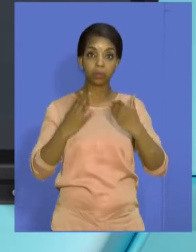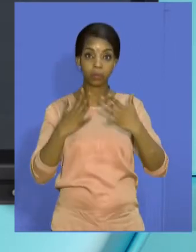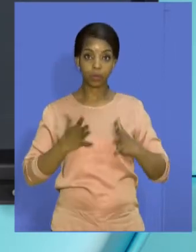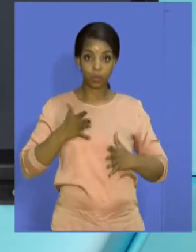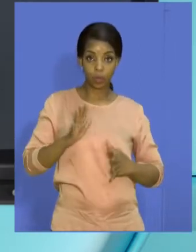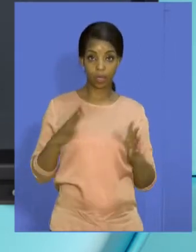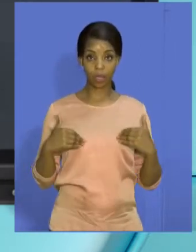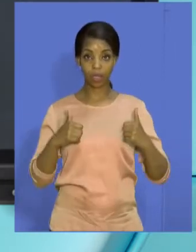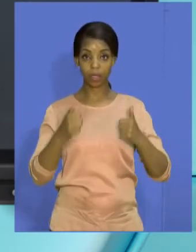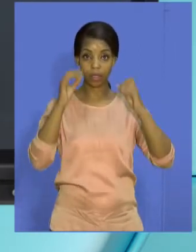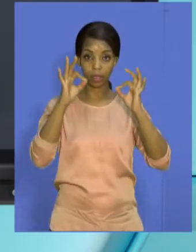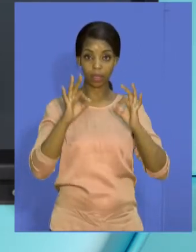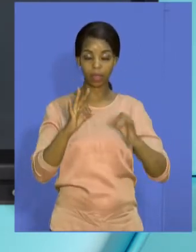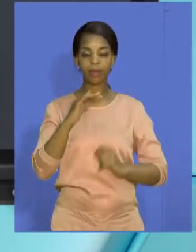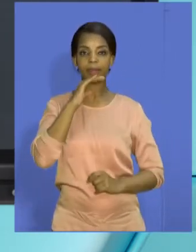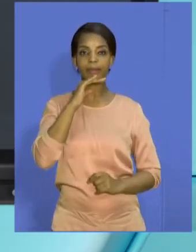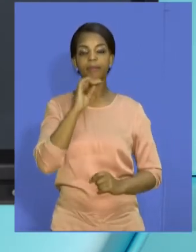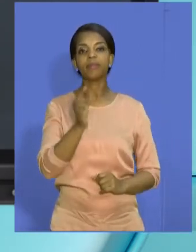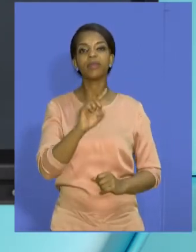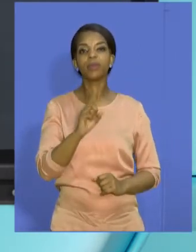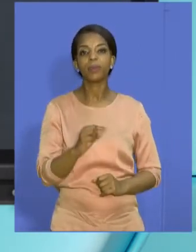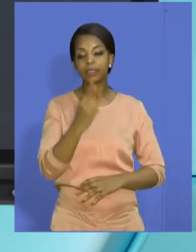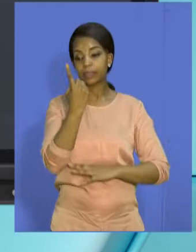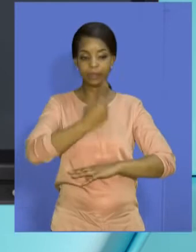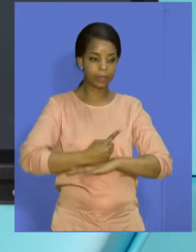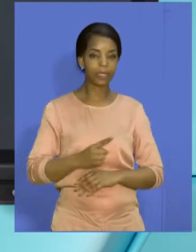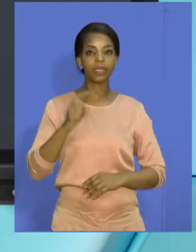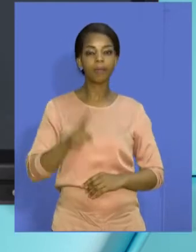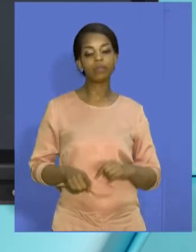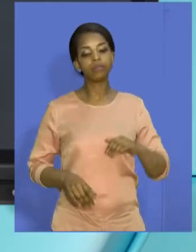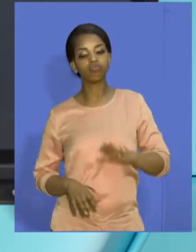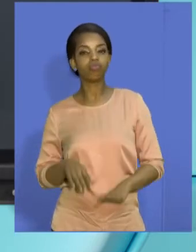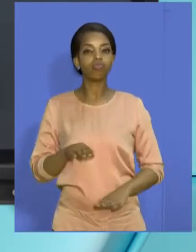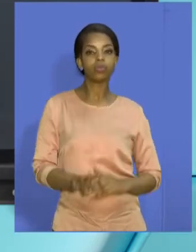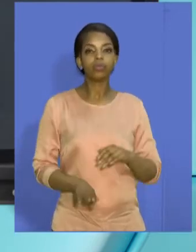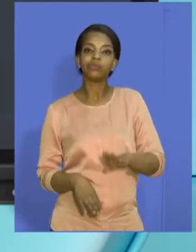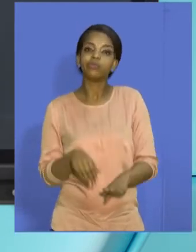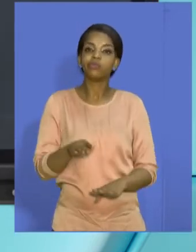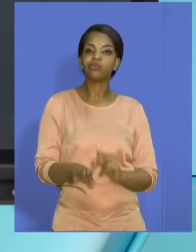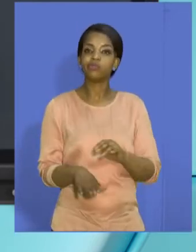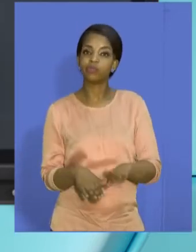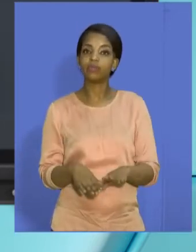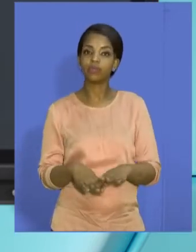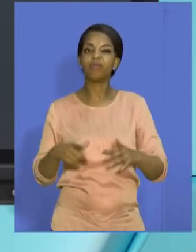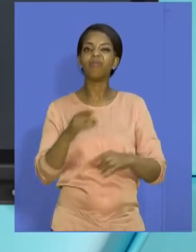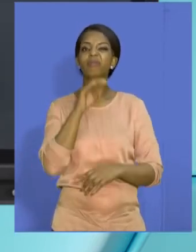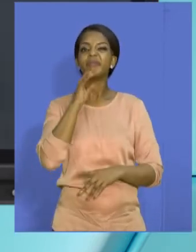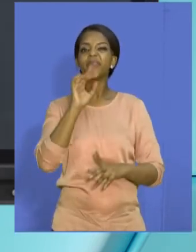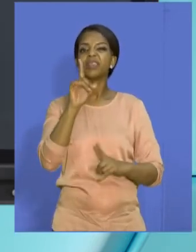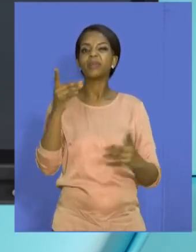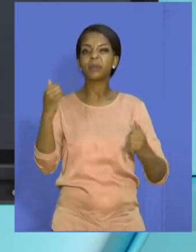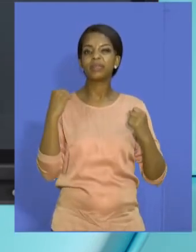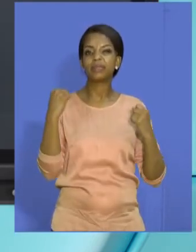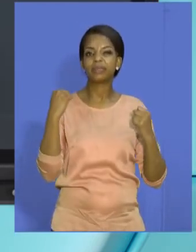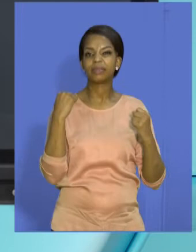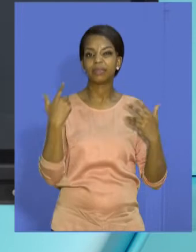certain number of steps in a day that you need to walk, because you know exercising at times is a bit of a problem, because maybe some